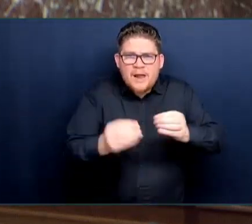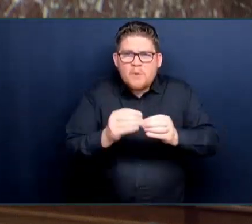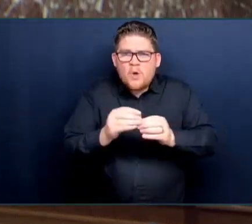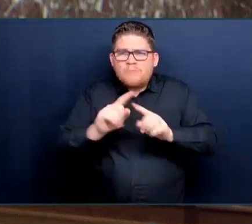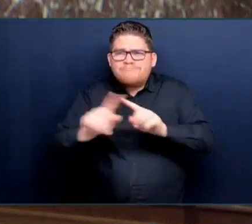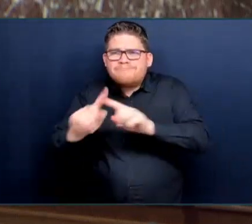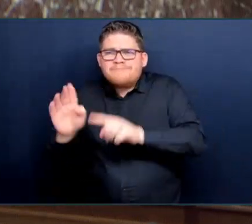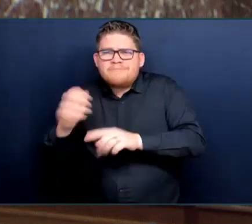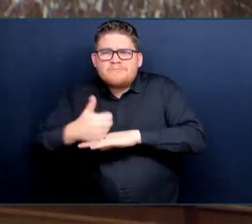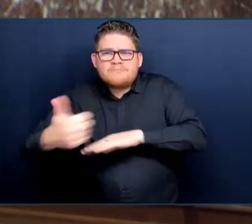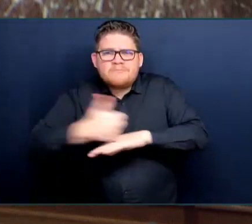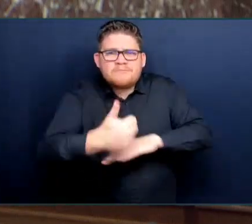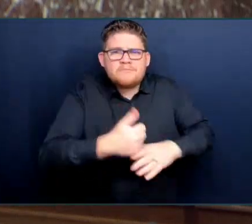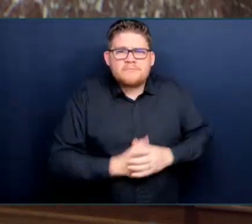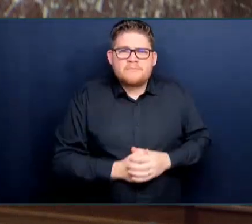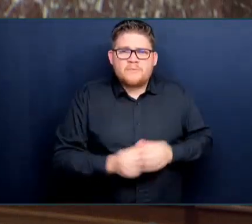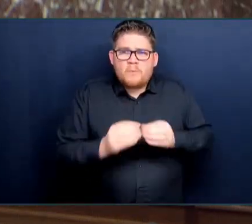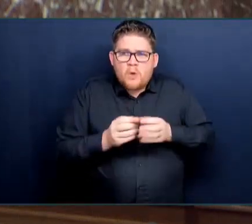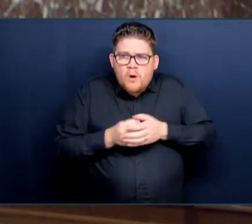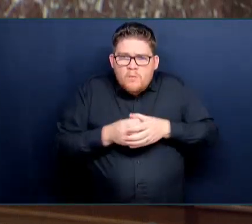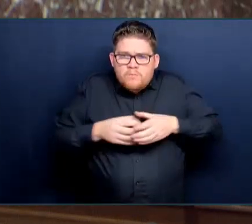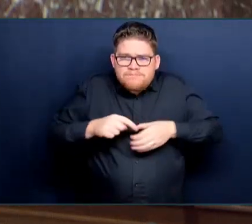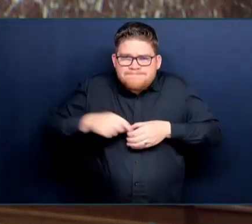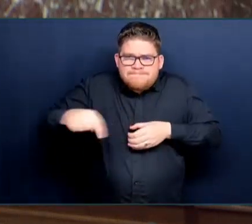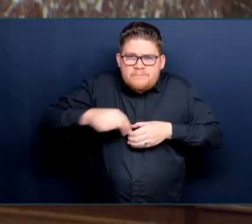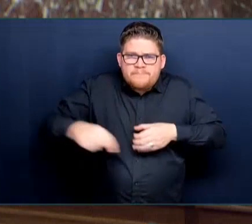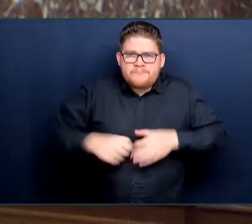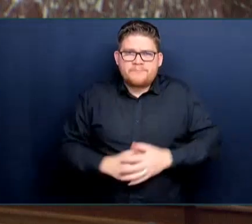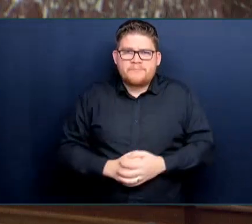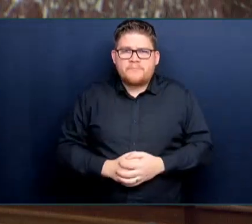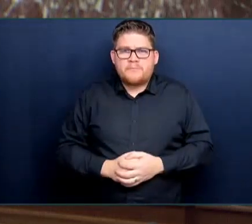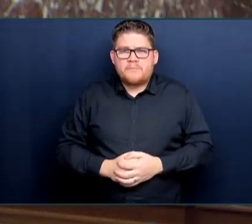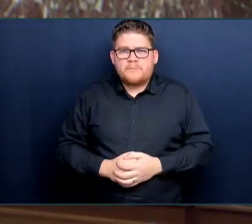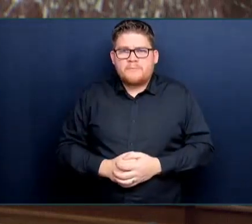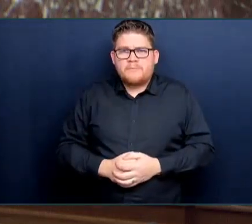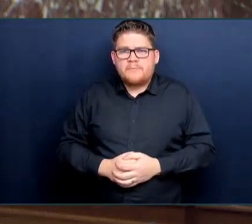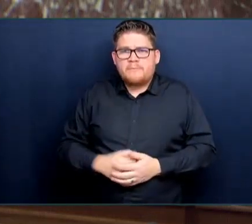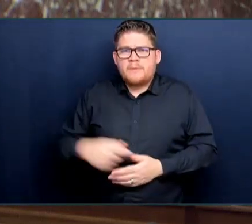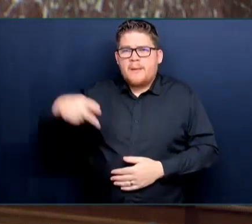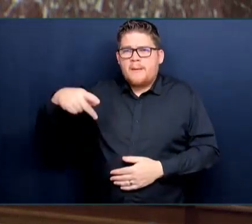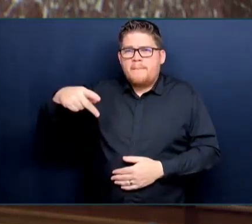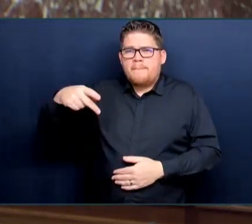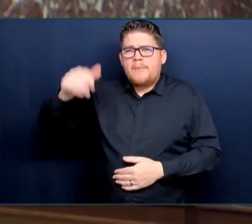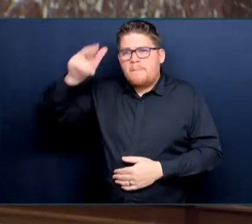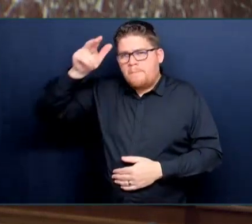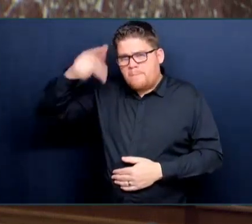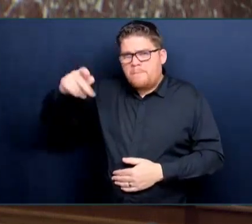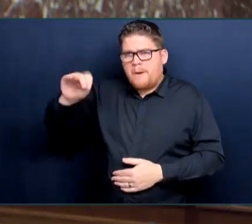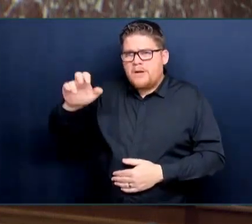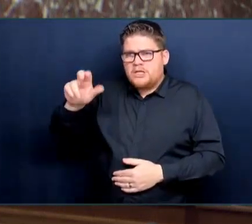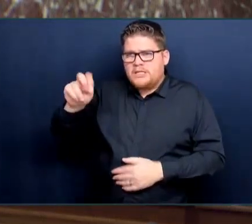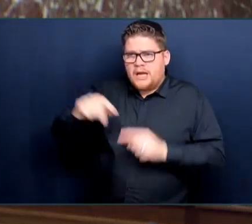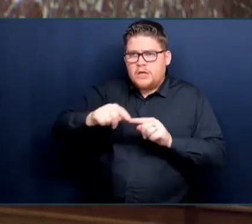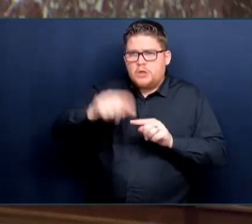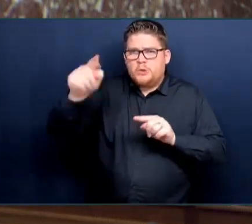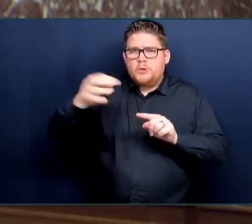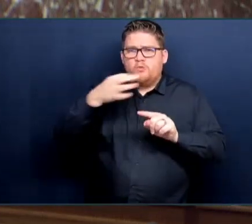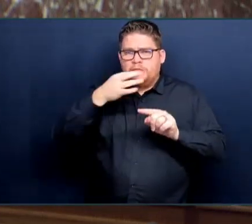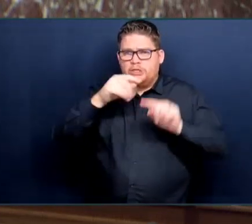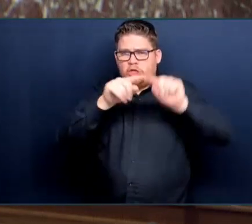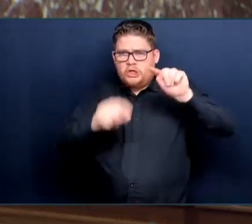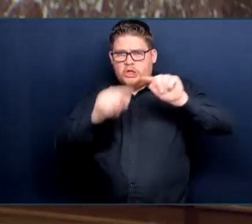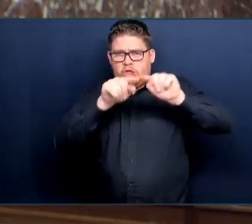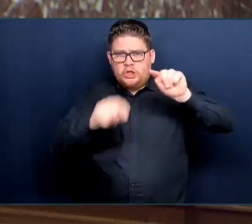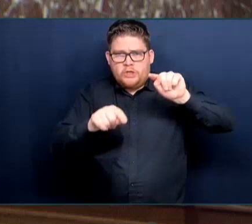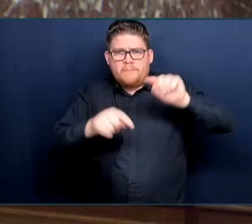commuter, Nelson Castlegar, Trail Castlegar, Osoyoos, Princeton, Kelowna is now connected to Penticton. There is service